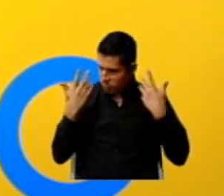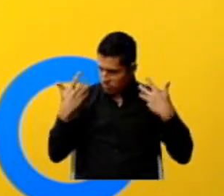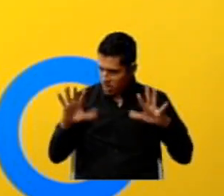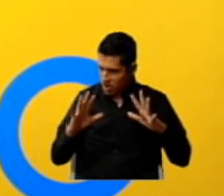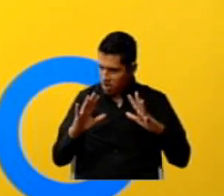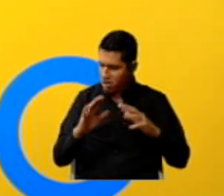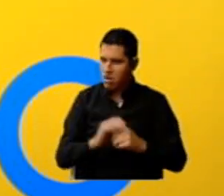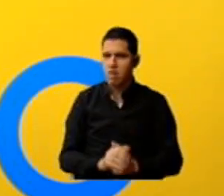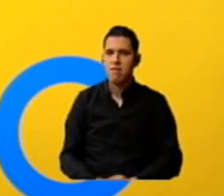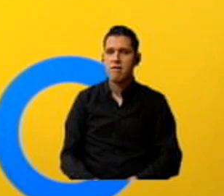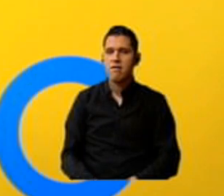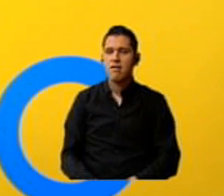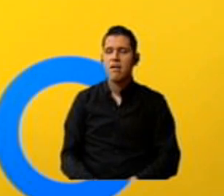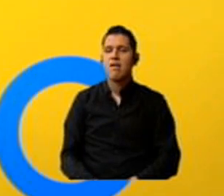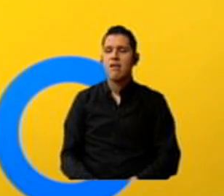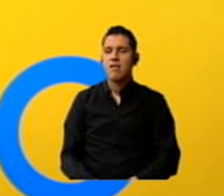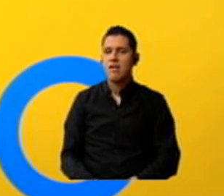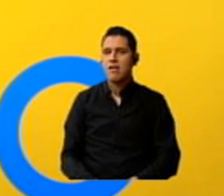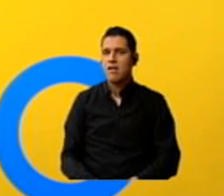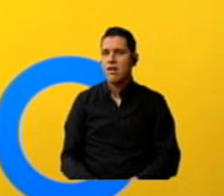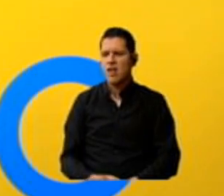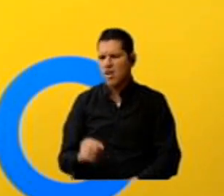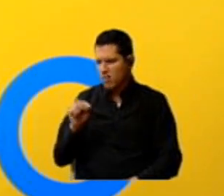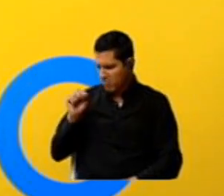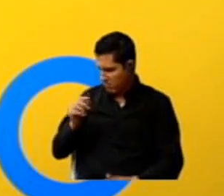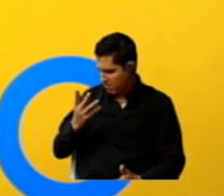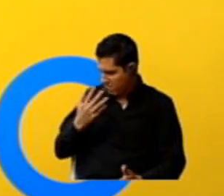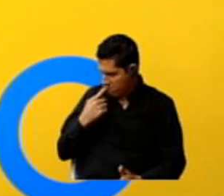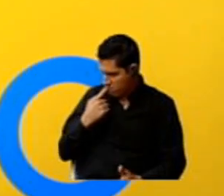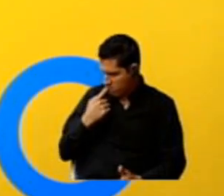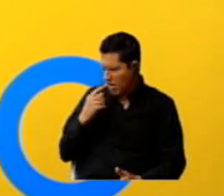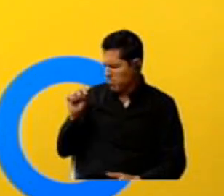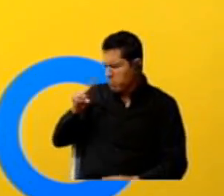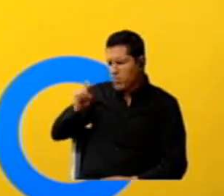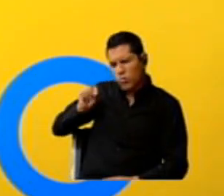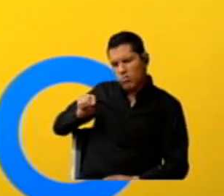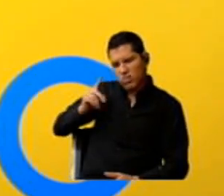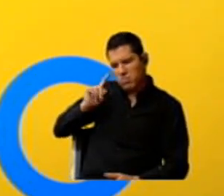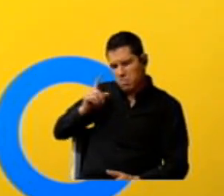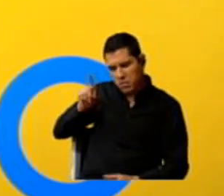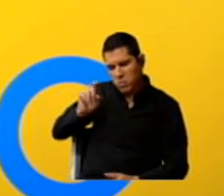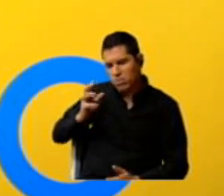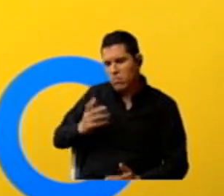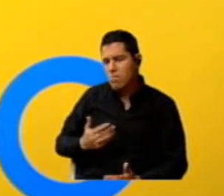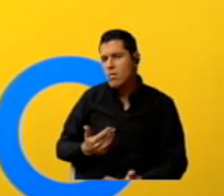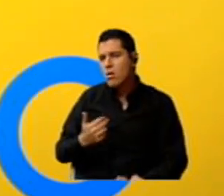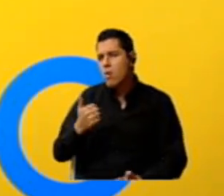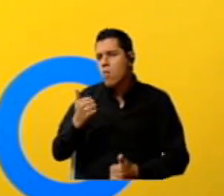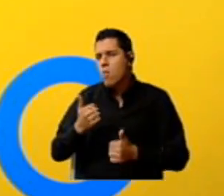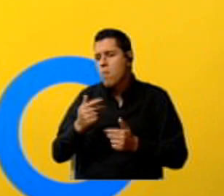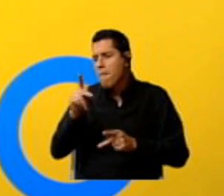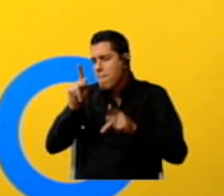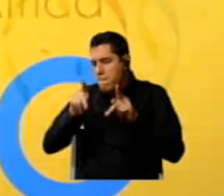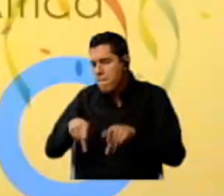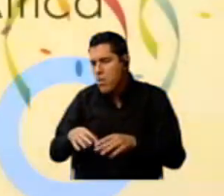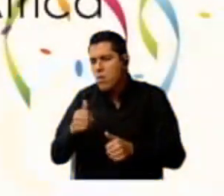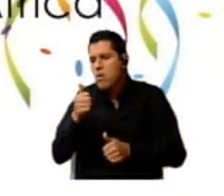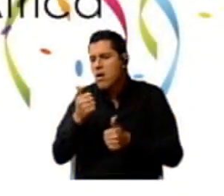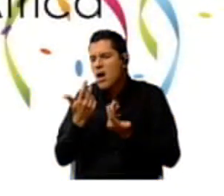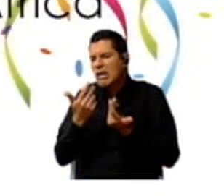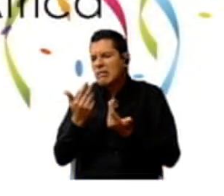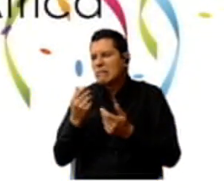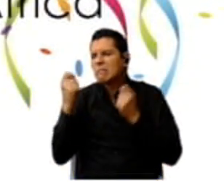of America. And Charlotte, I have a question for you. What do people in Australia celebrate?